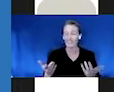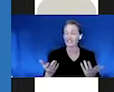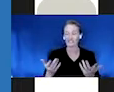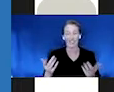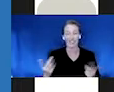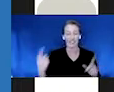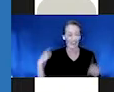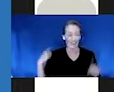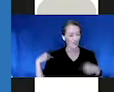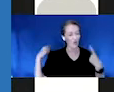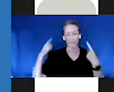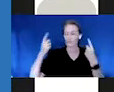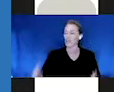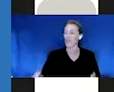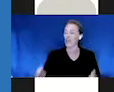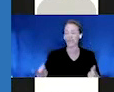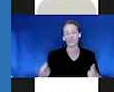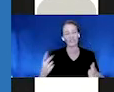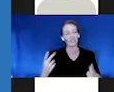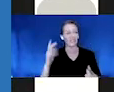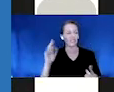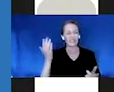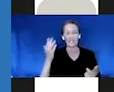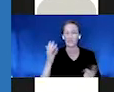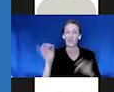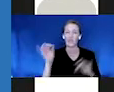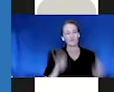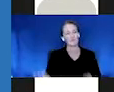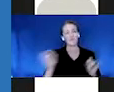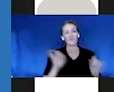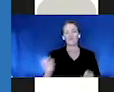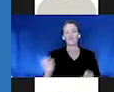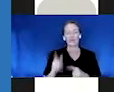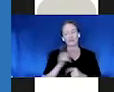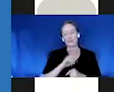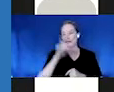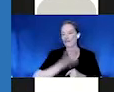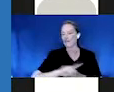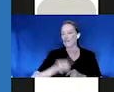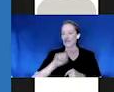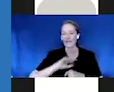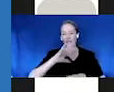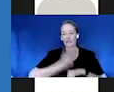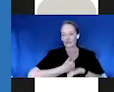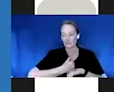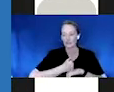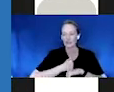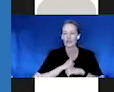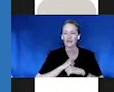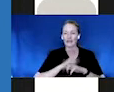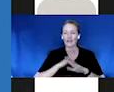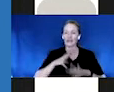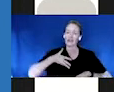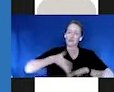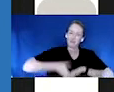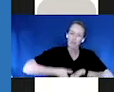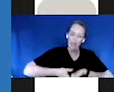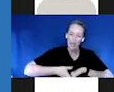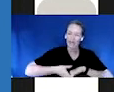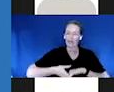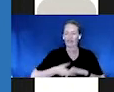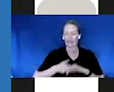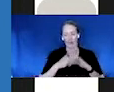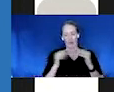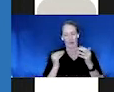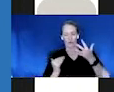things. A caste system is an artificial construction, a fixed and embedded ranking of human values that sets